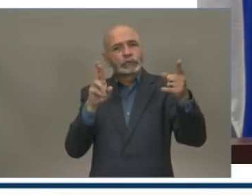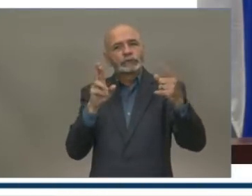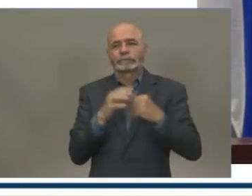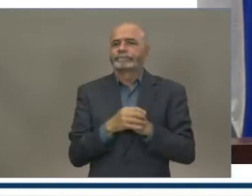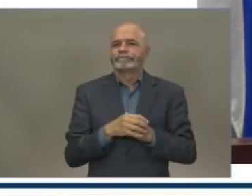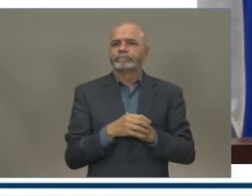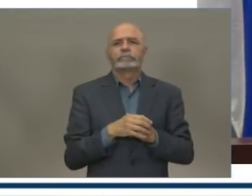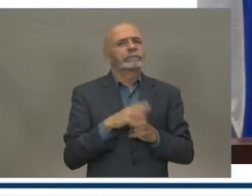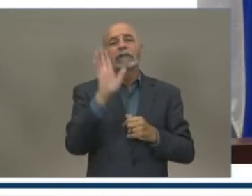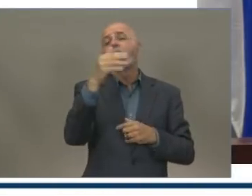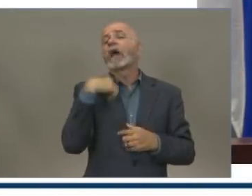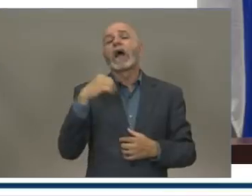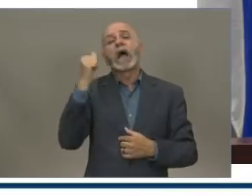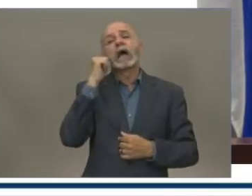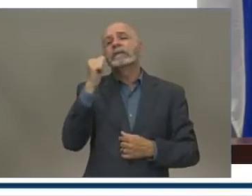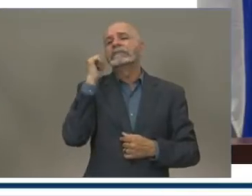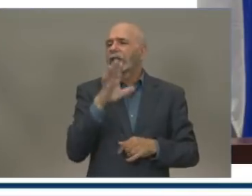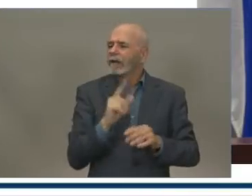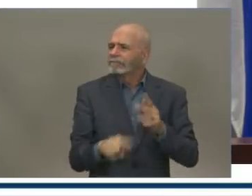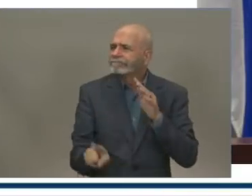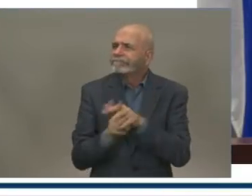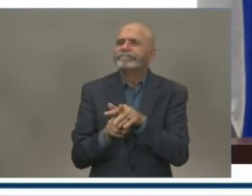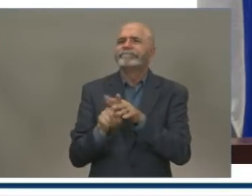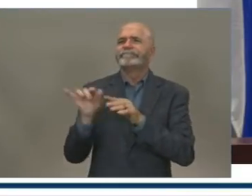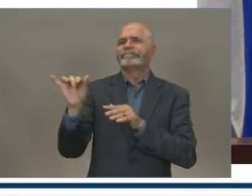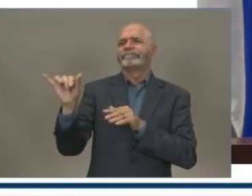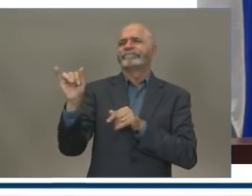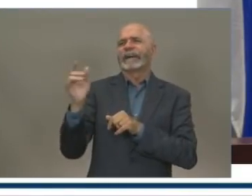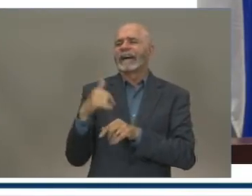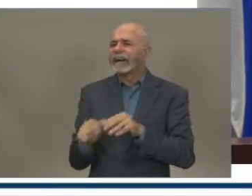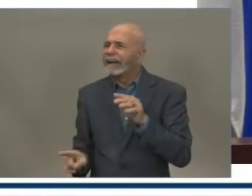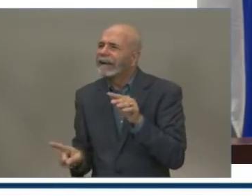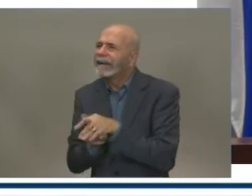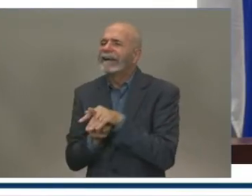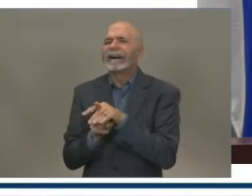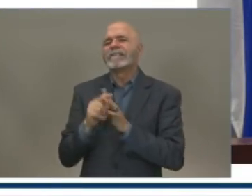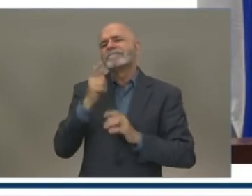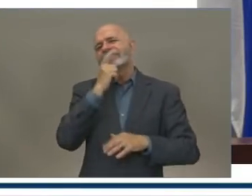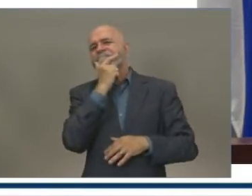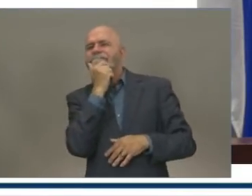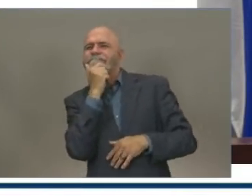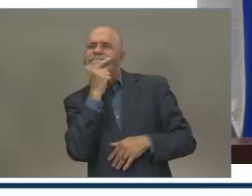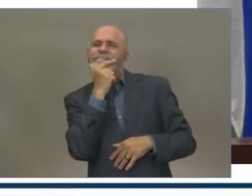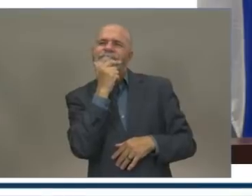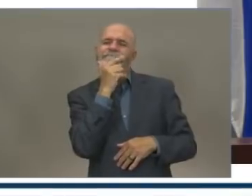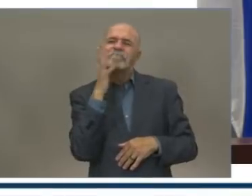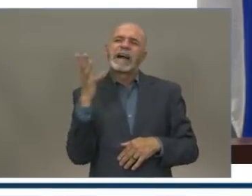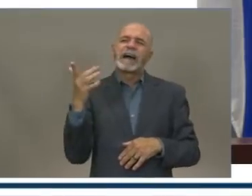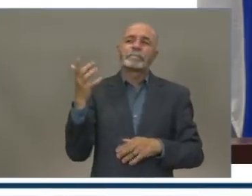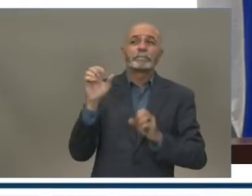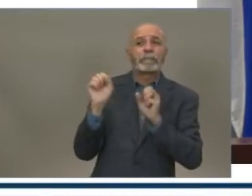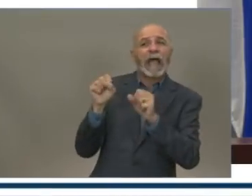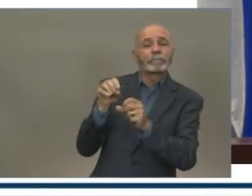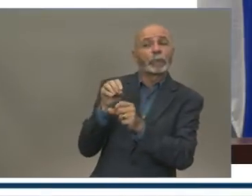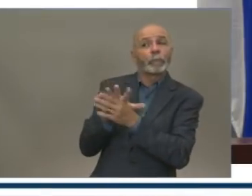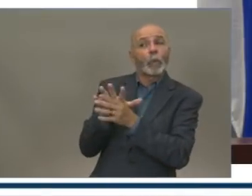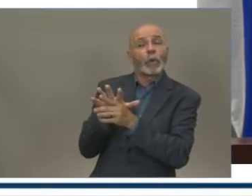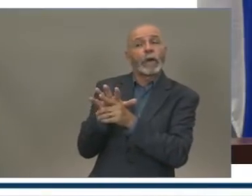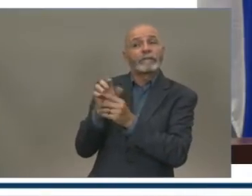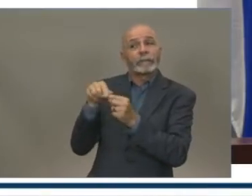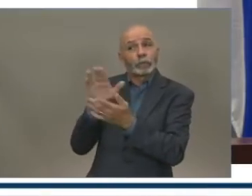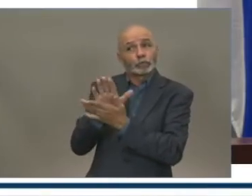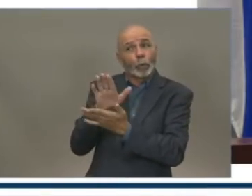and we were seeing patterns of more cases where the likely explanation was exposure within the school. We were looking at